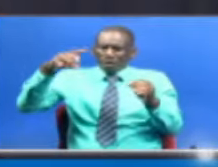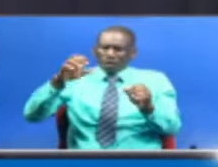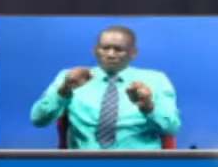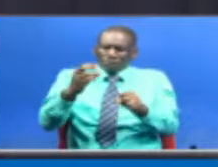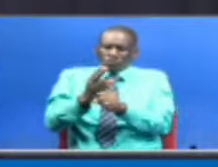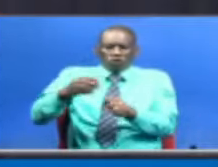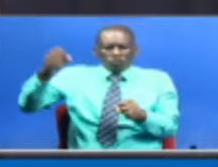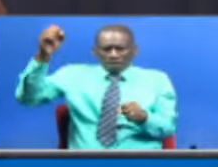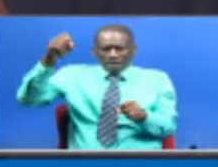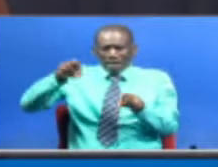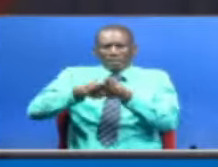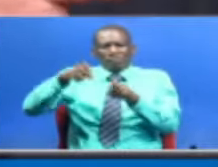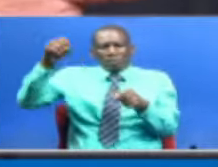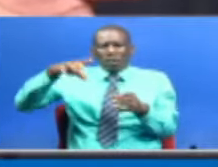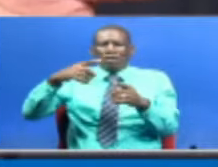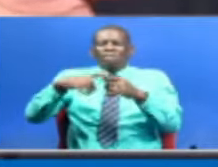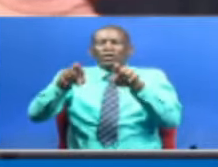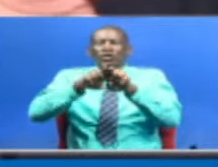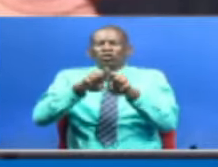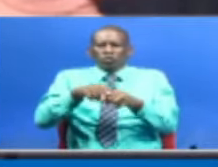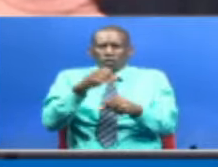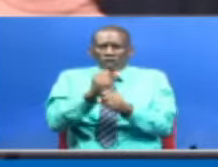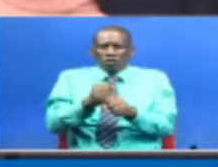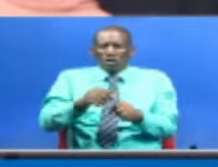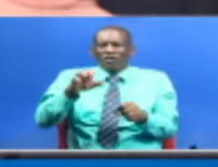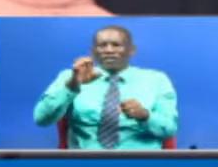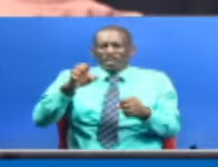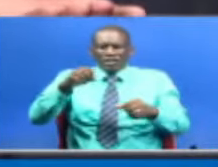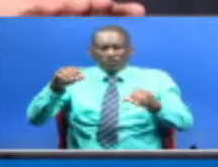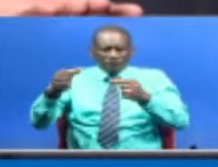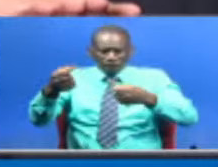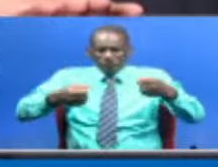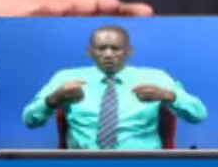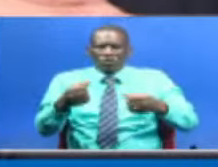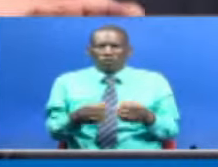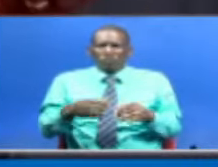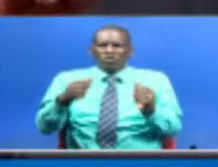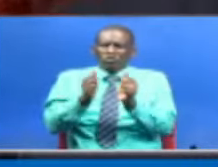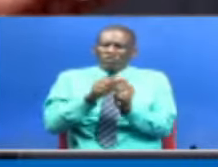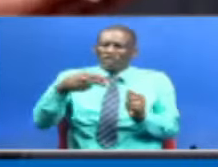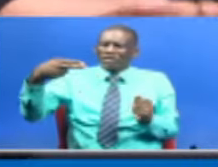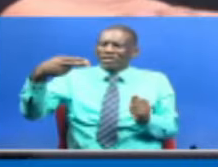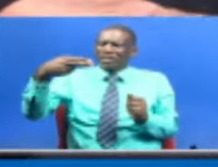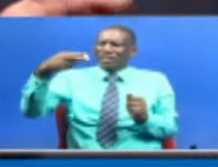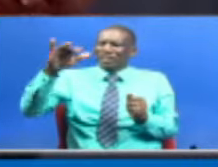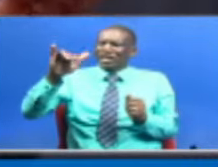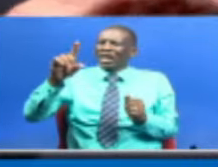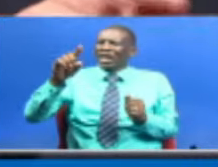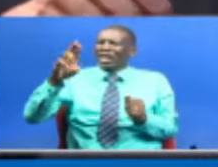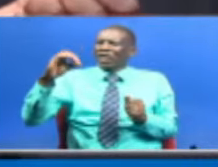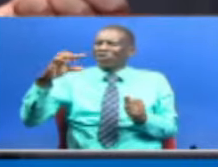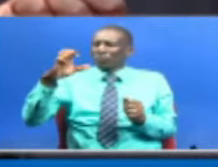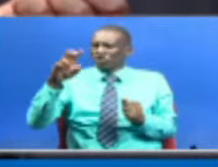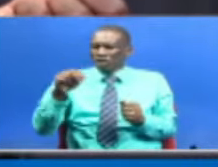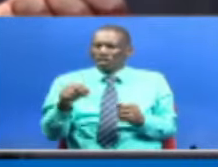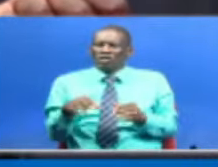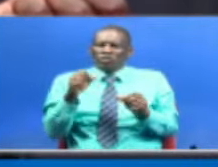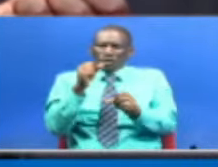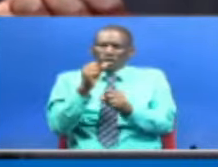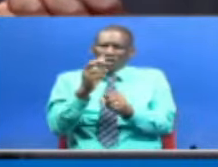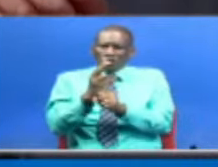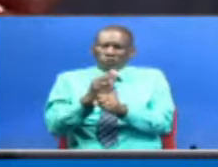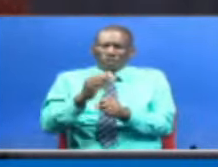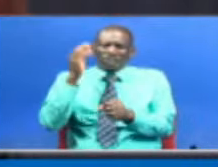importantly, we can run our e-mobility. Of course, you cannot run e-mobility directly through the battery